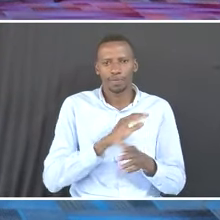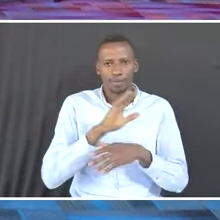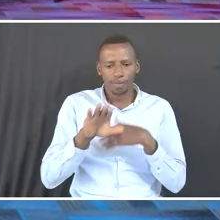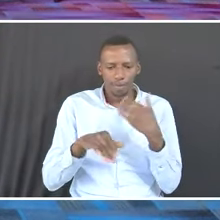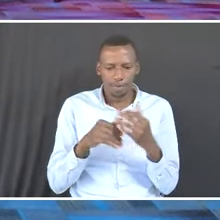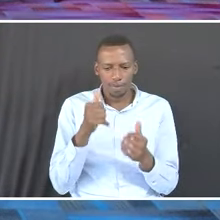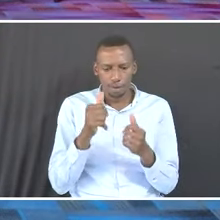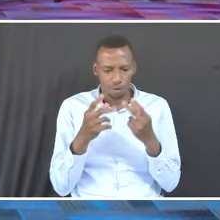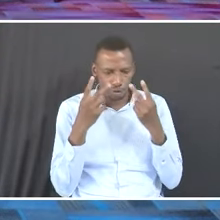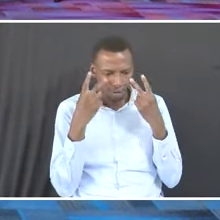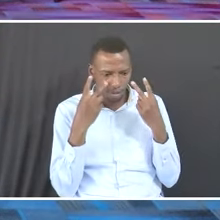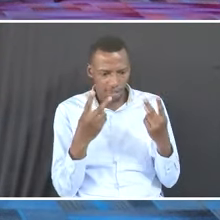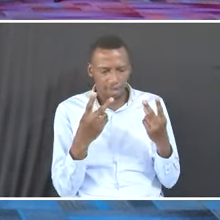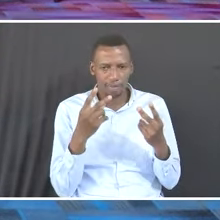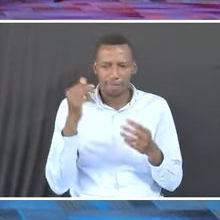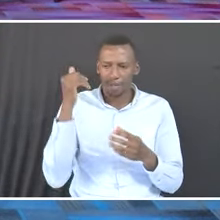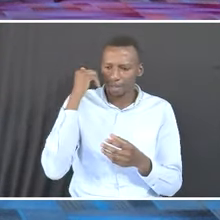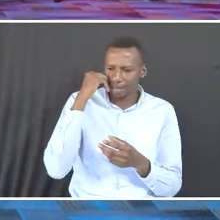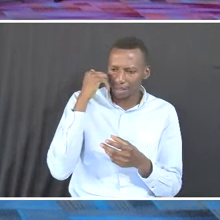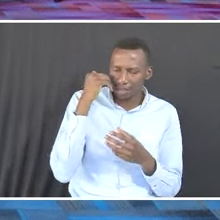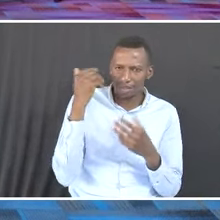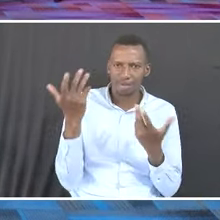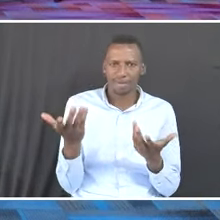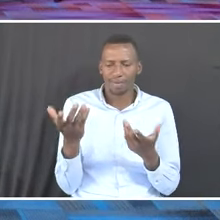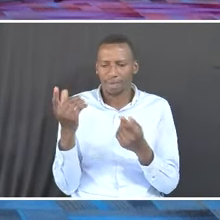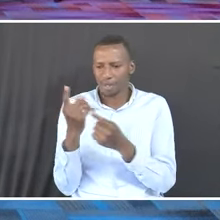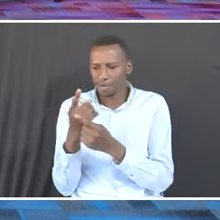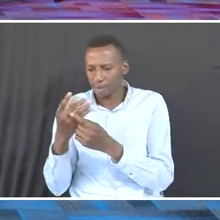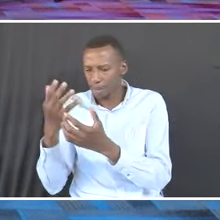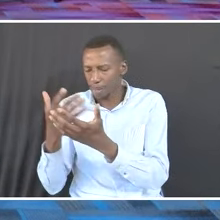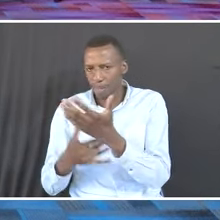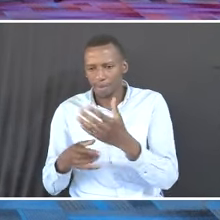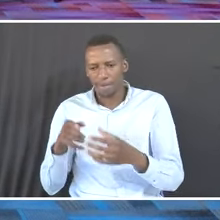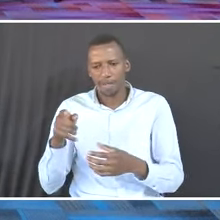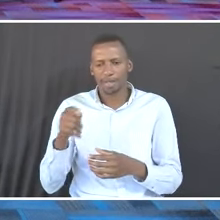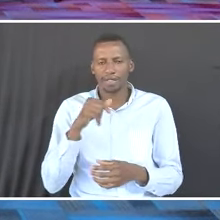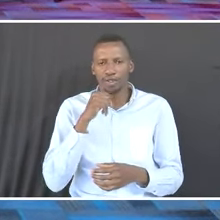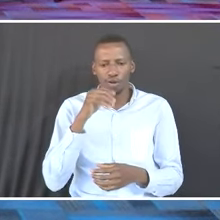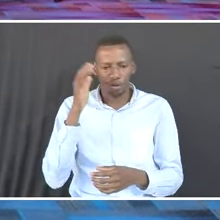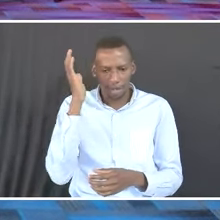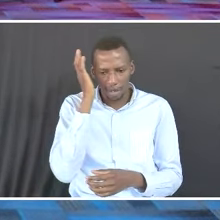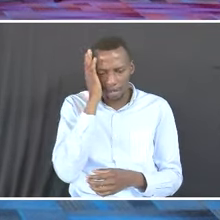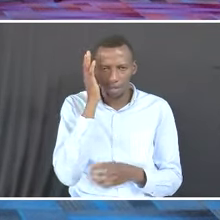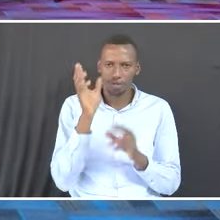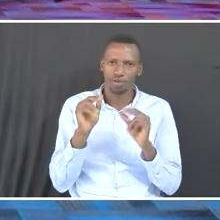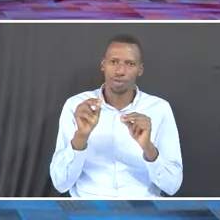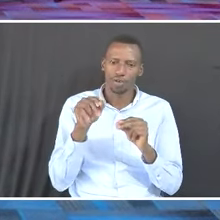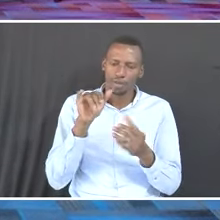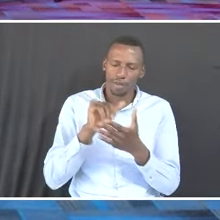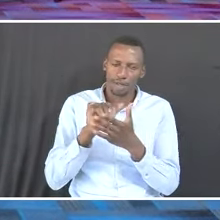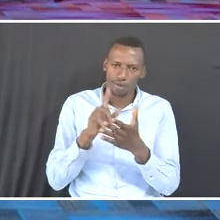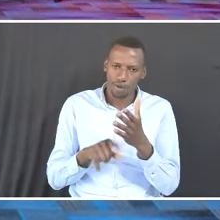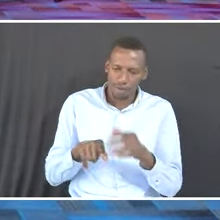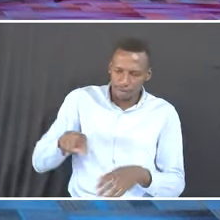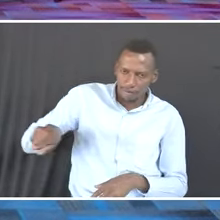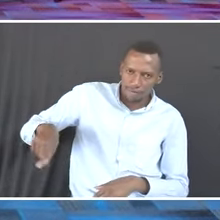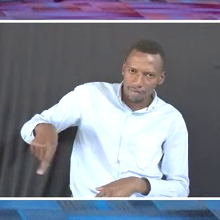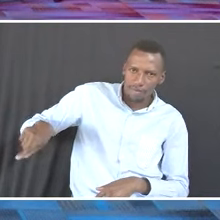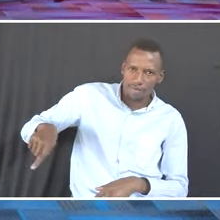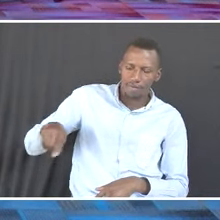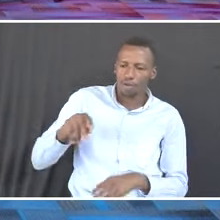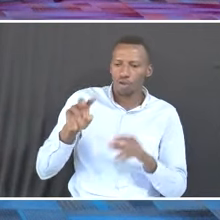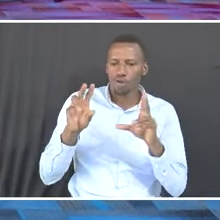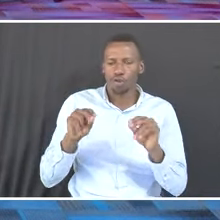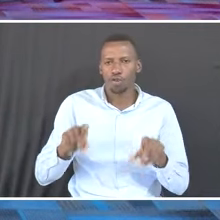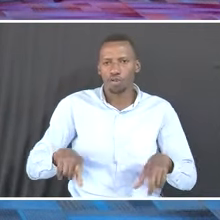are seeing, the diseases, the whatever, that is not the head of the devil. That is simply the tail. And there is no life in the